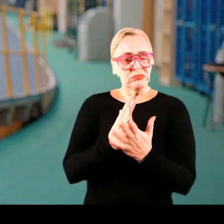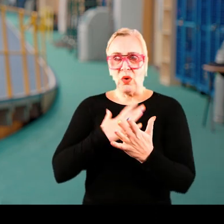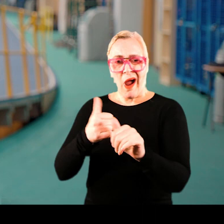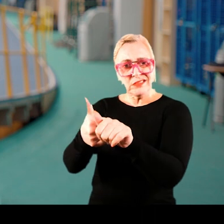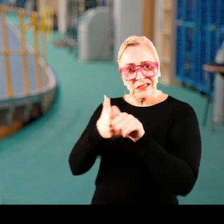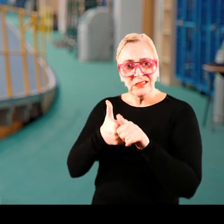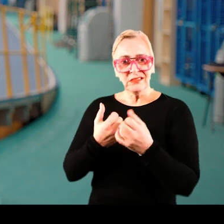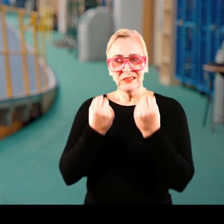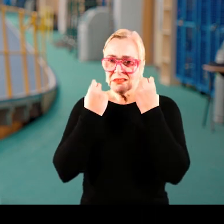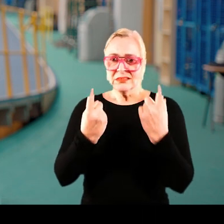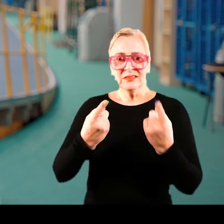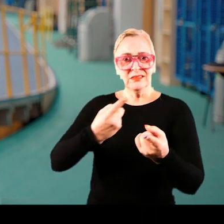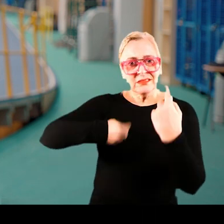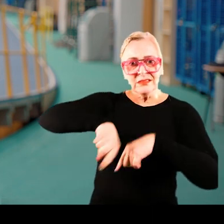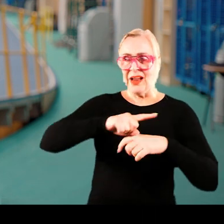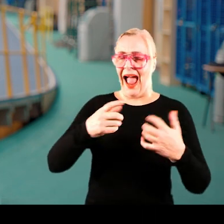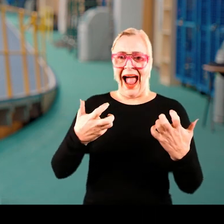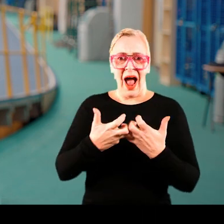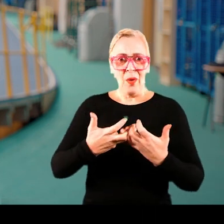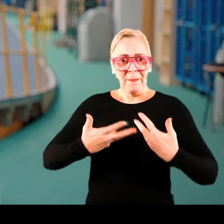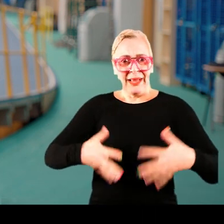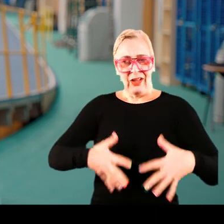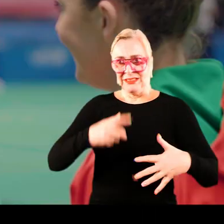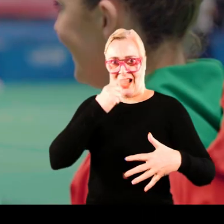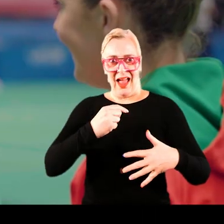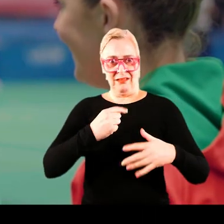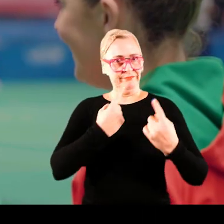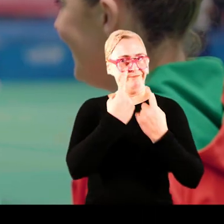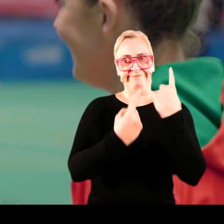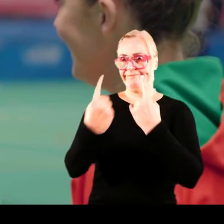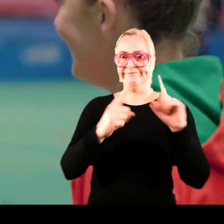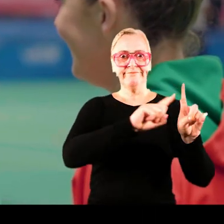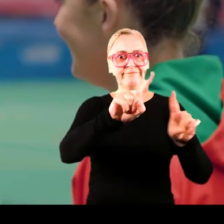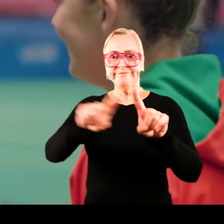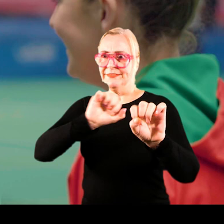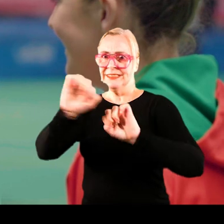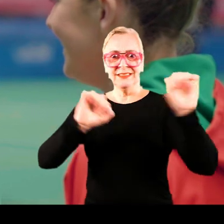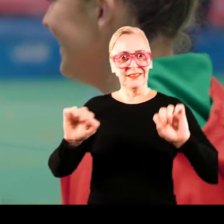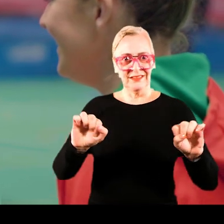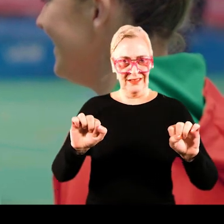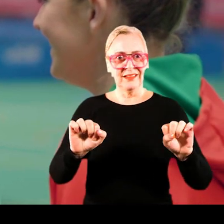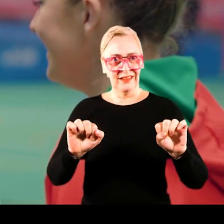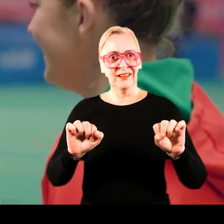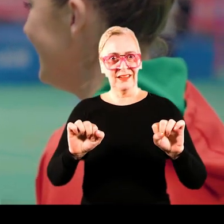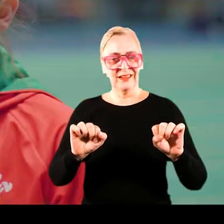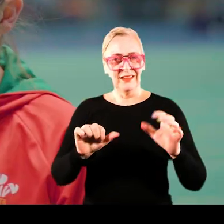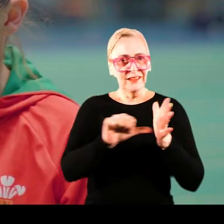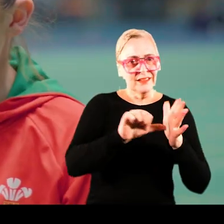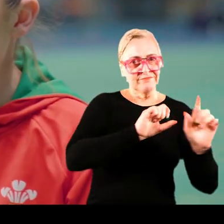we are in our cycles and embrace understanding how periods affect us